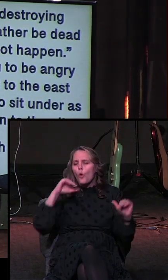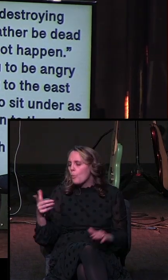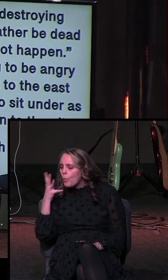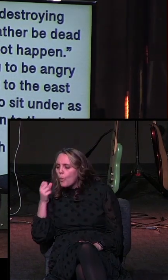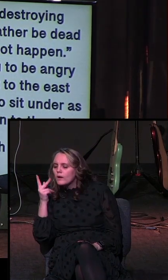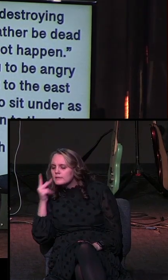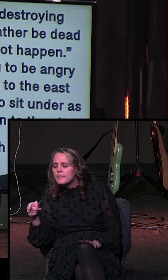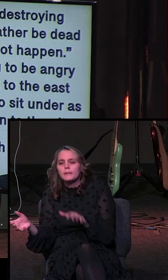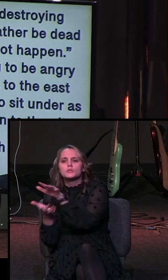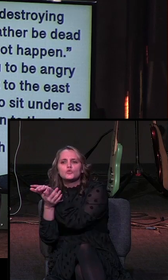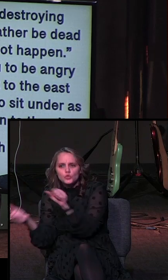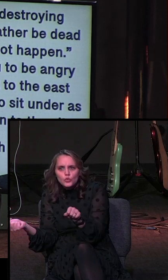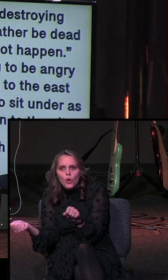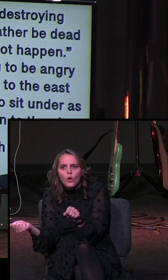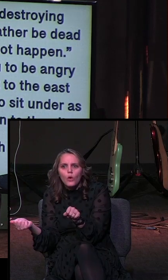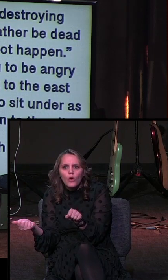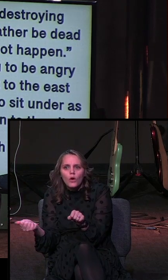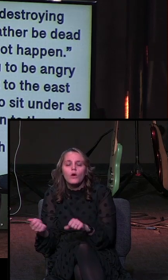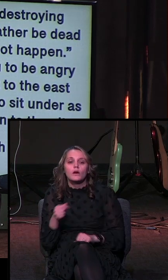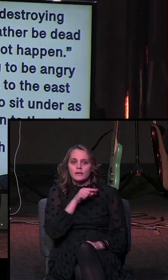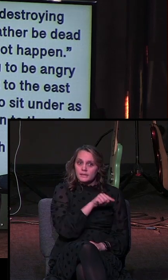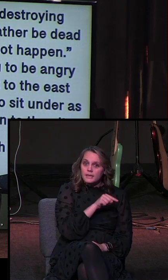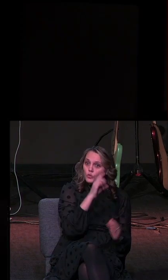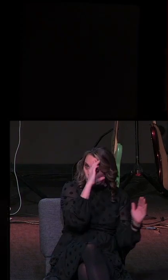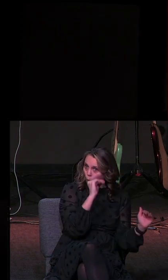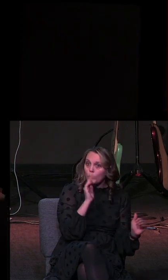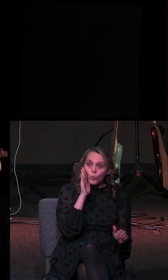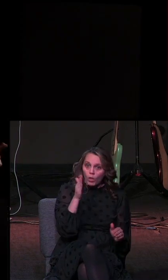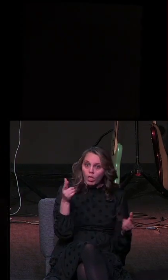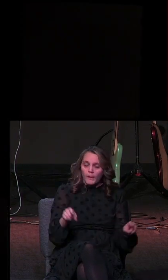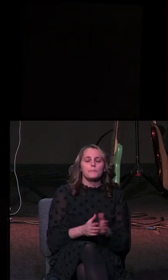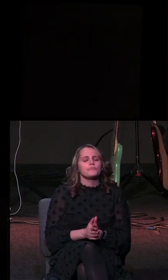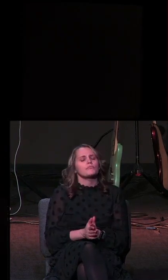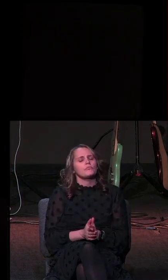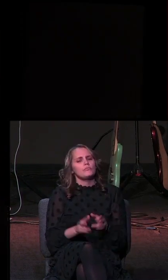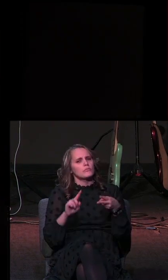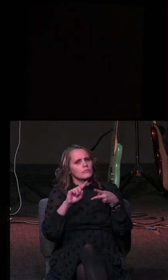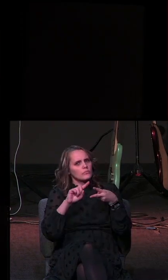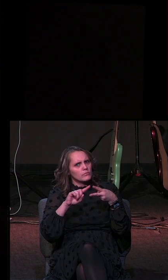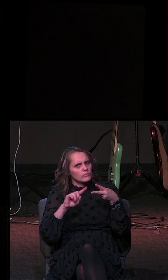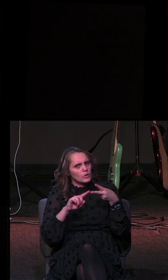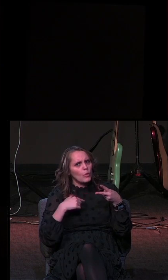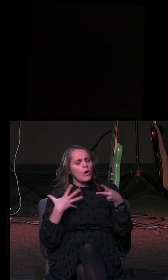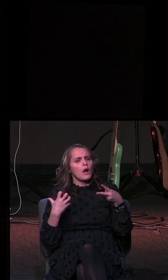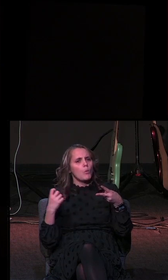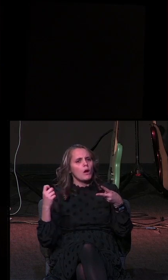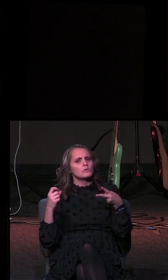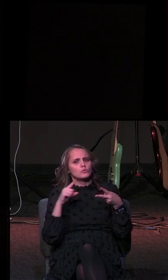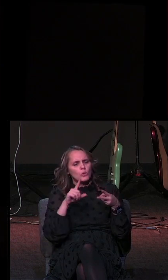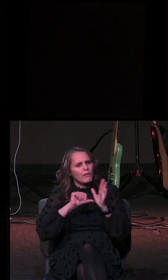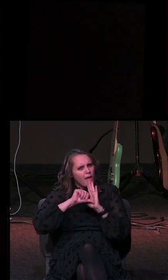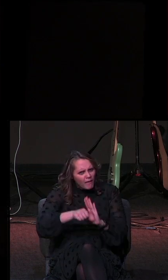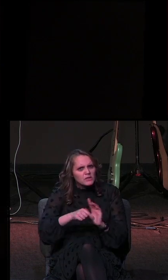him get destroyed. He's hoping that's what's going to take place. Now, a couple things I'd love to draw out of the text for us.